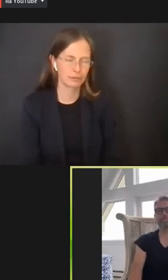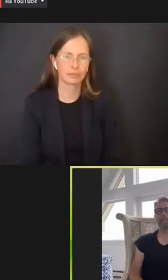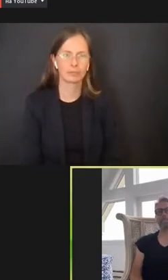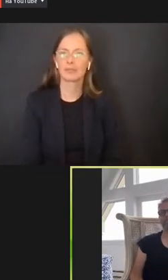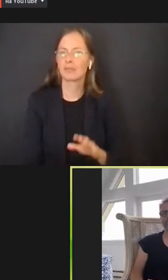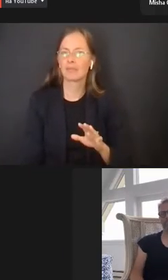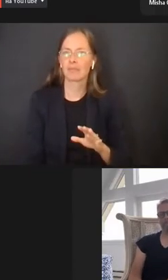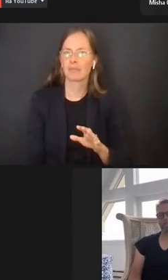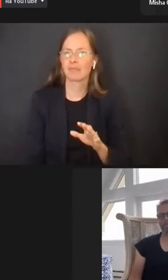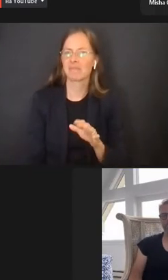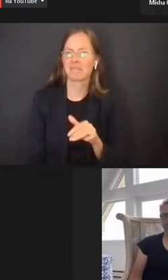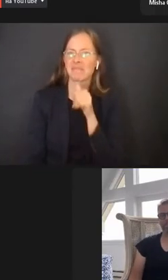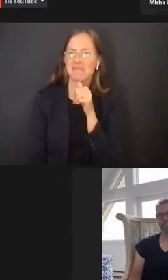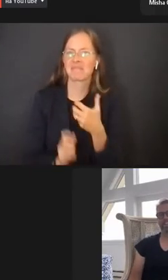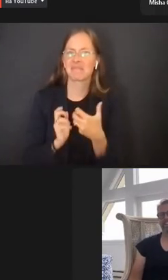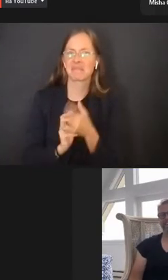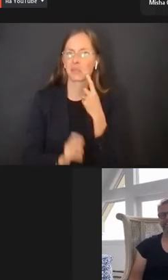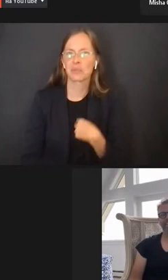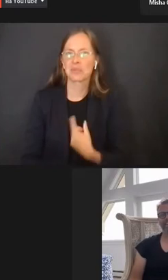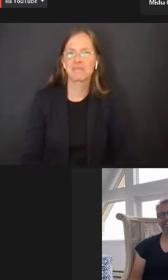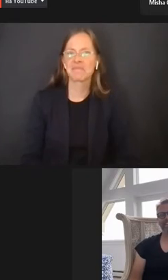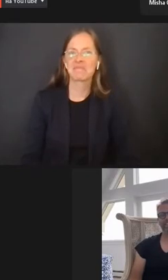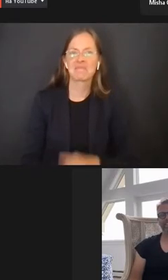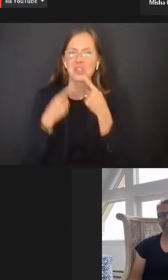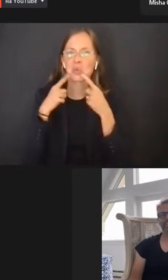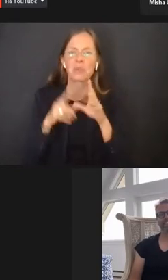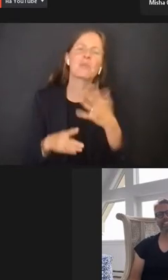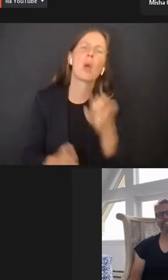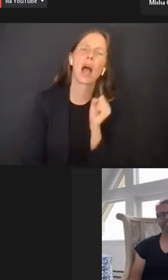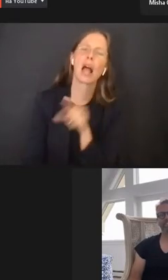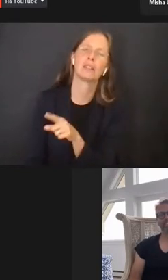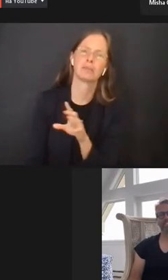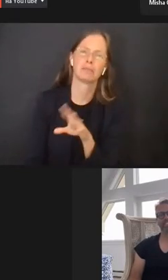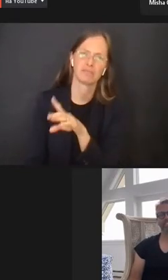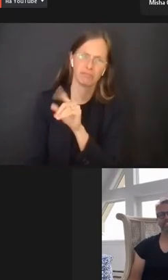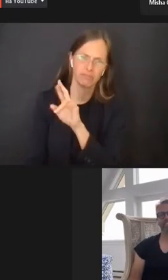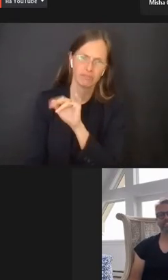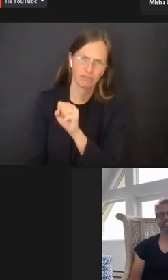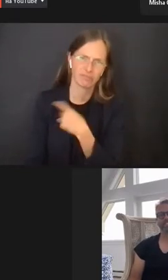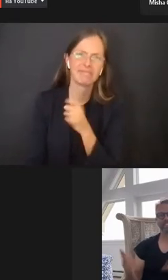That one didn't work for me. I wanted to ask you a question, Darius.